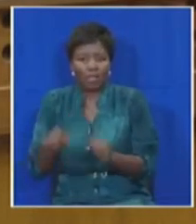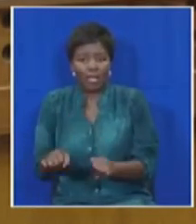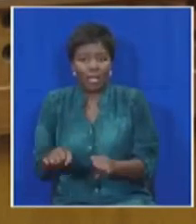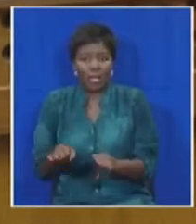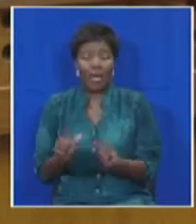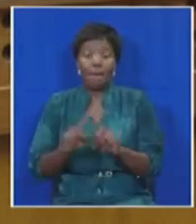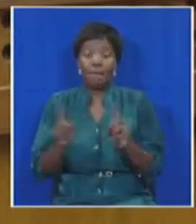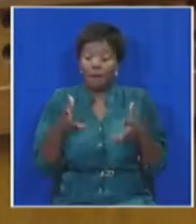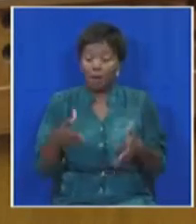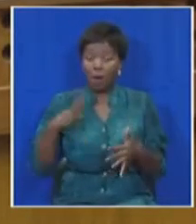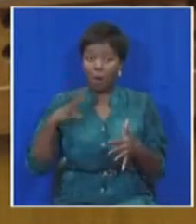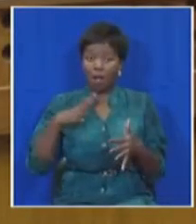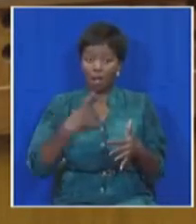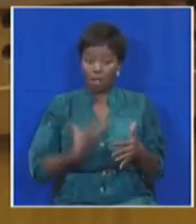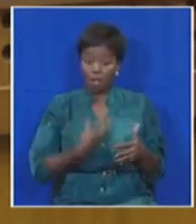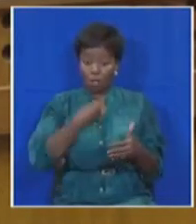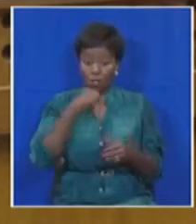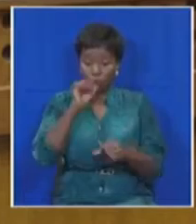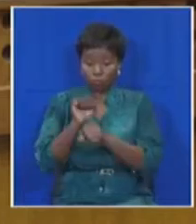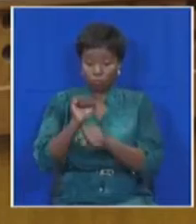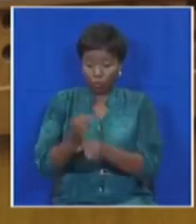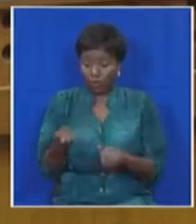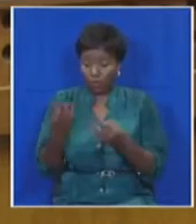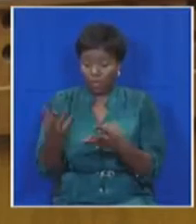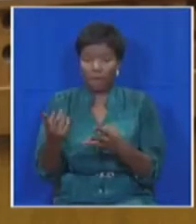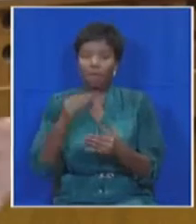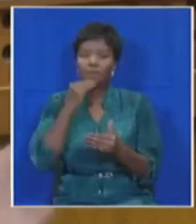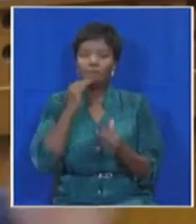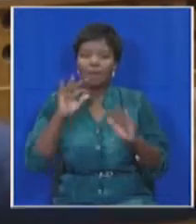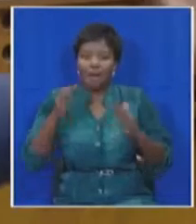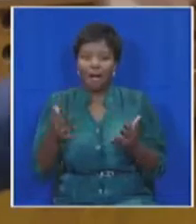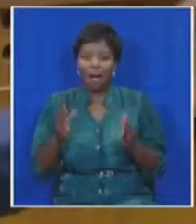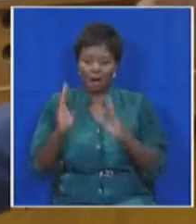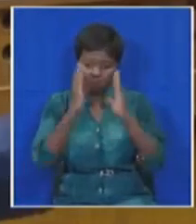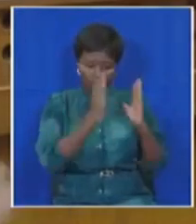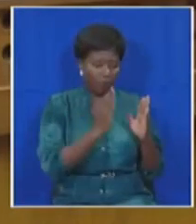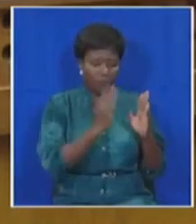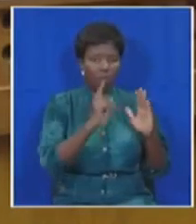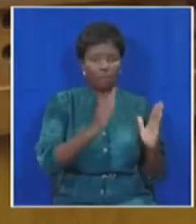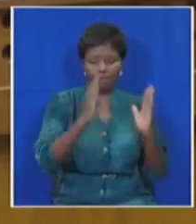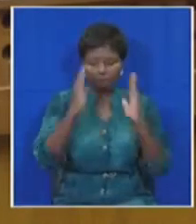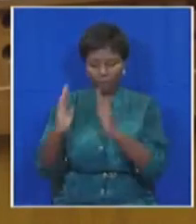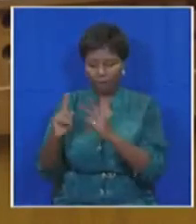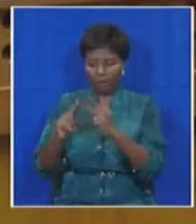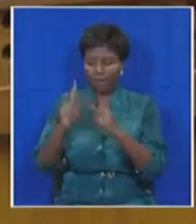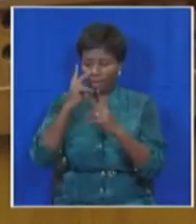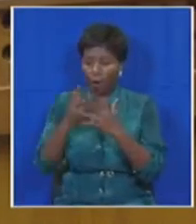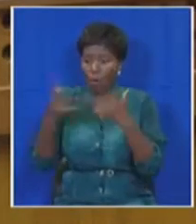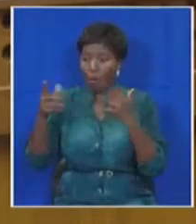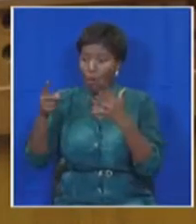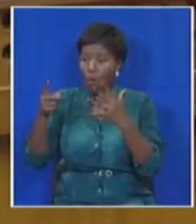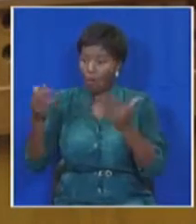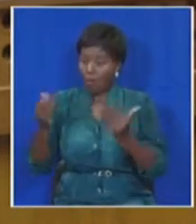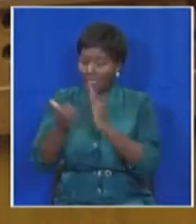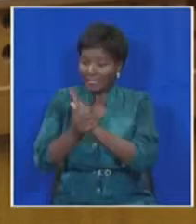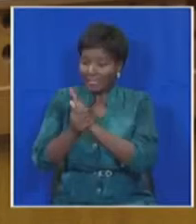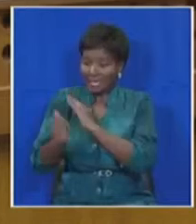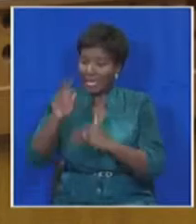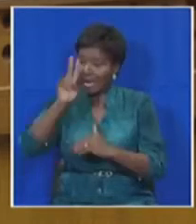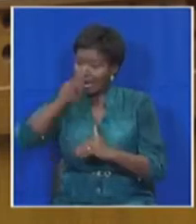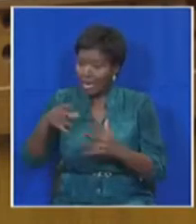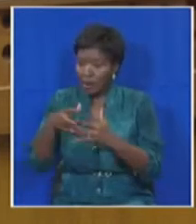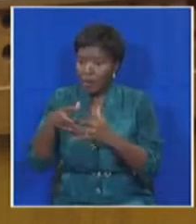side of the equation, the supply side. The other half is about creating demand and ensuring that we have an expanding